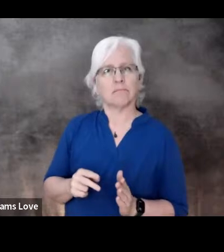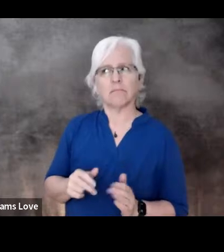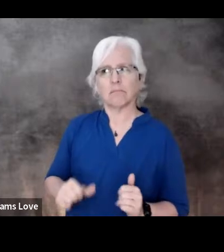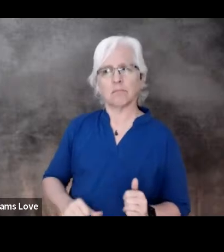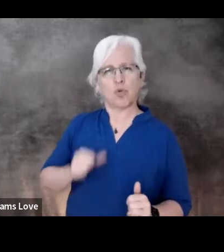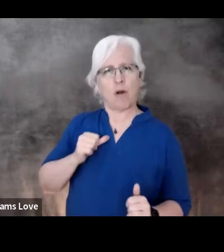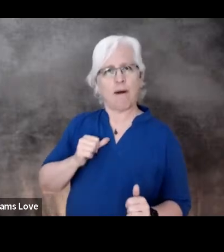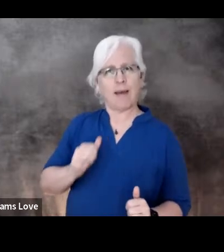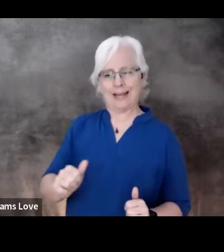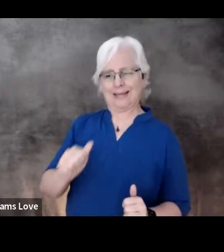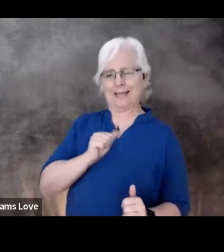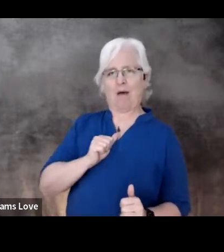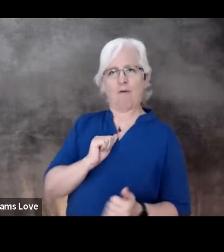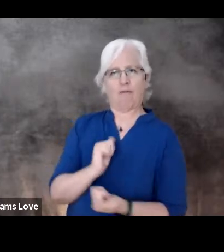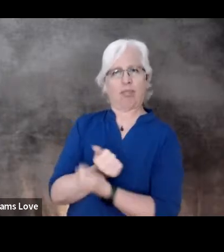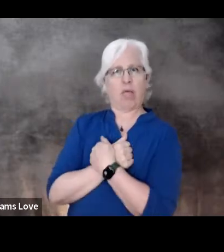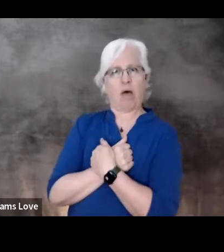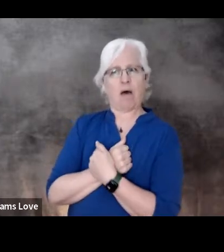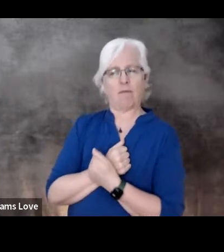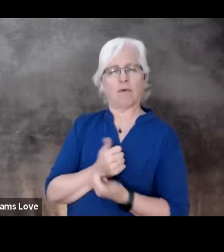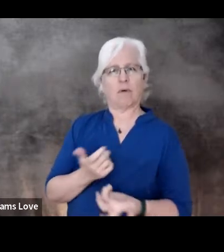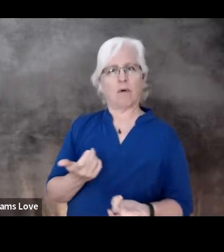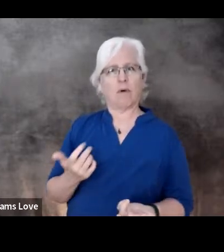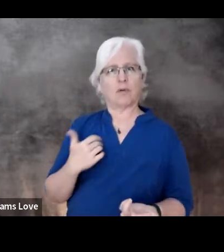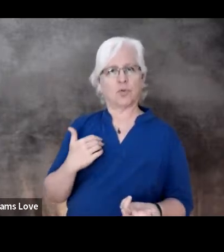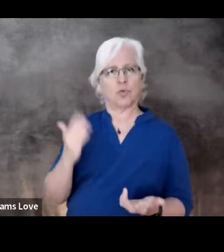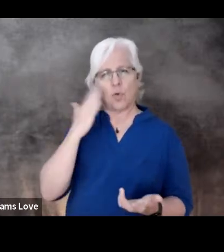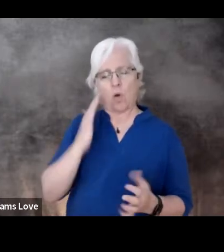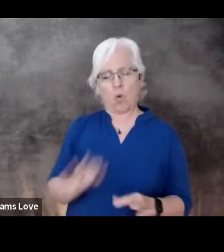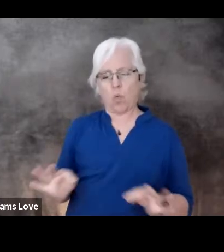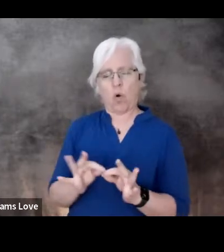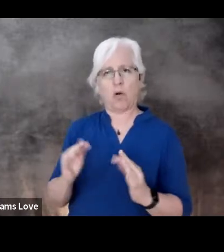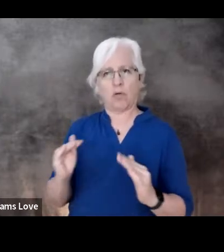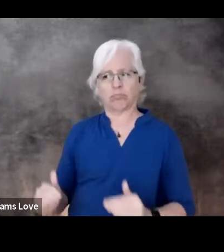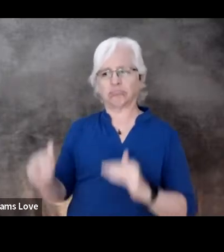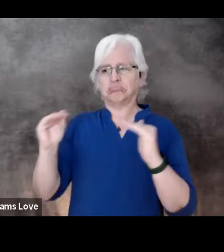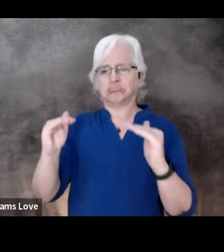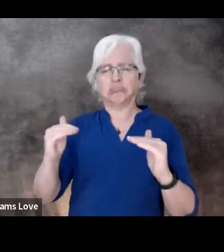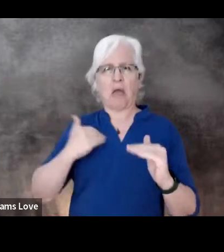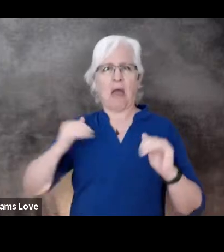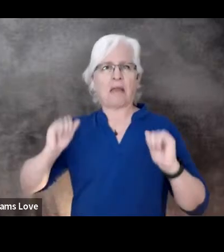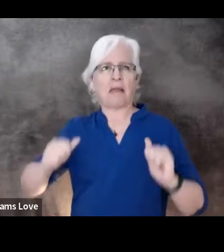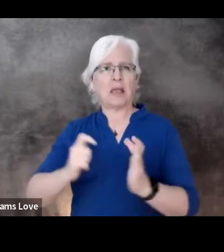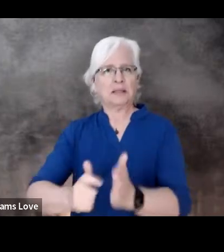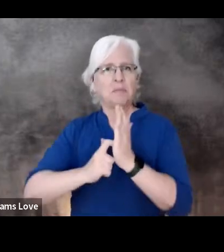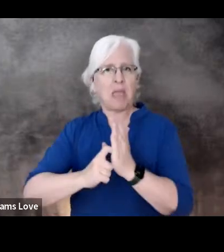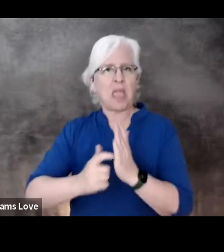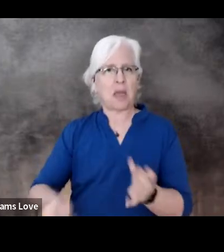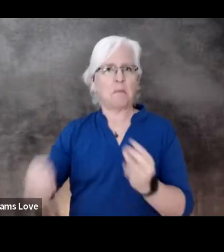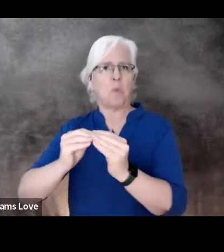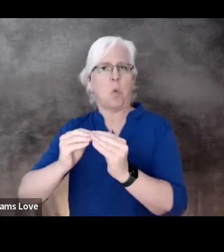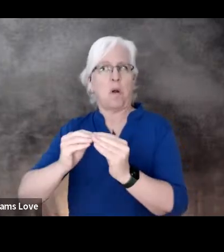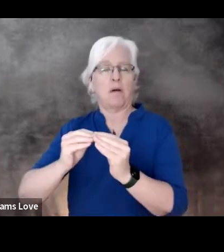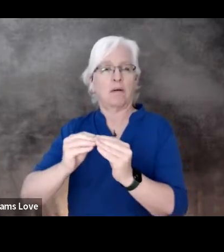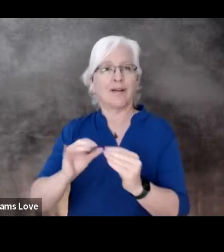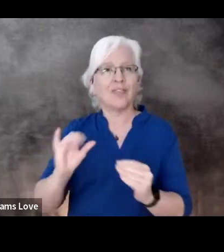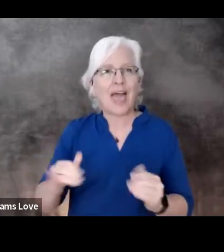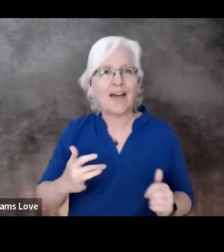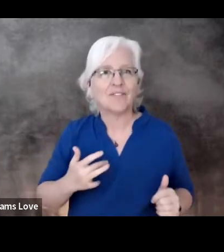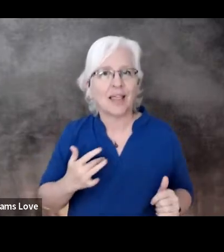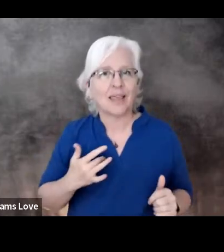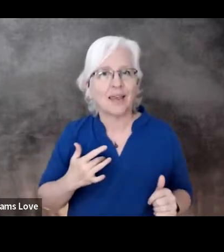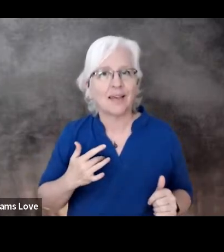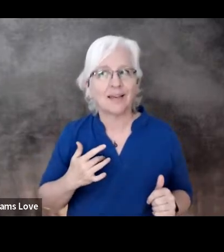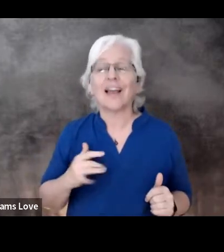you know you can demand more. And that is one of the things that we are excited about